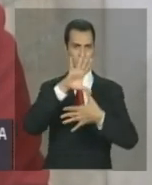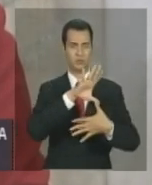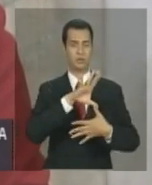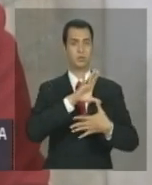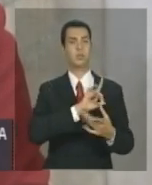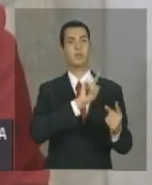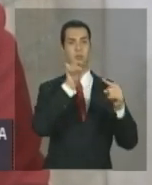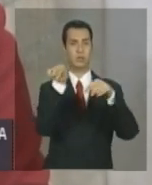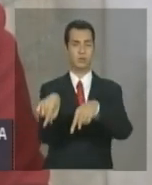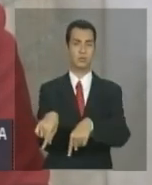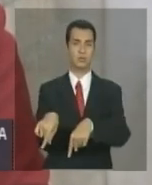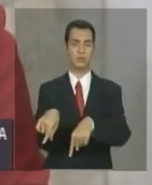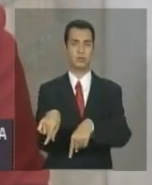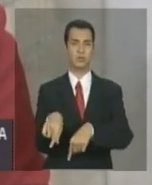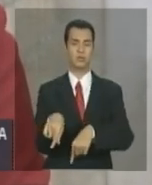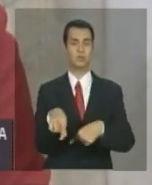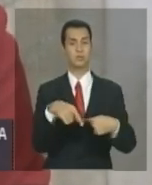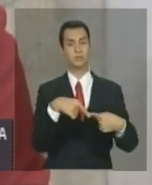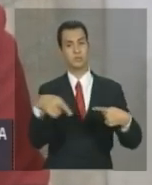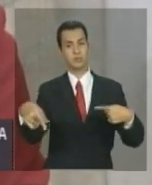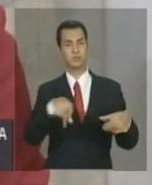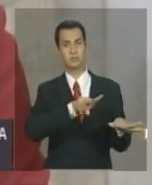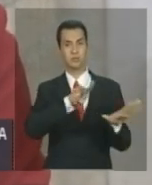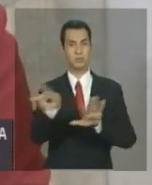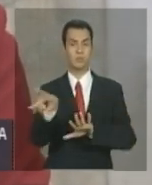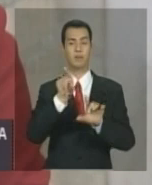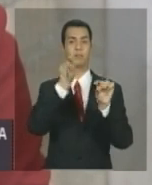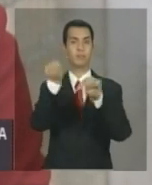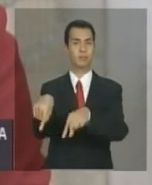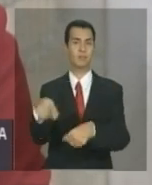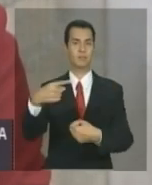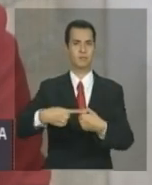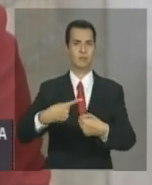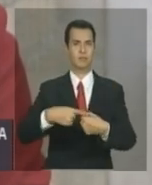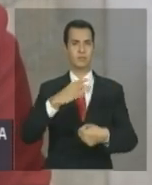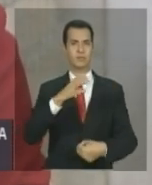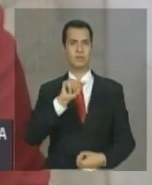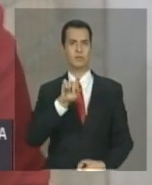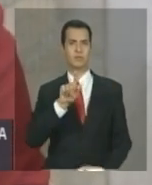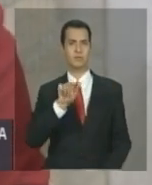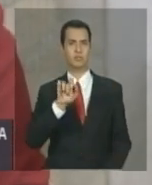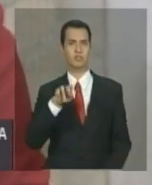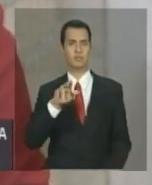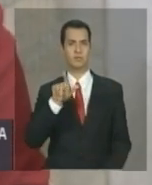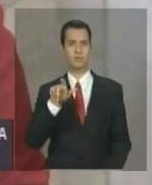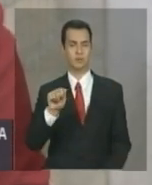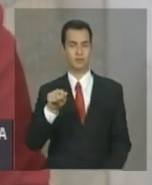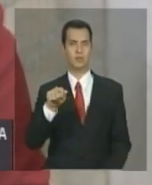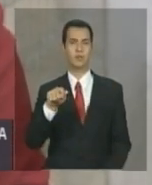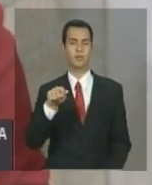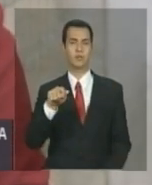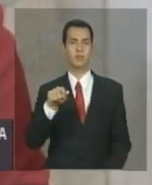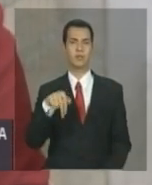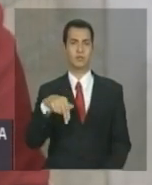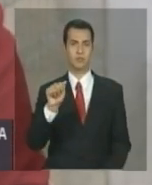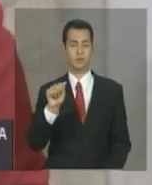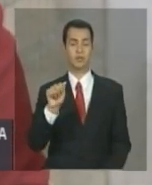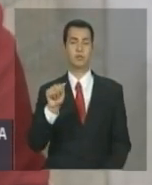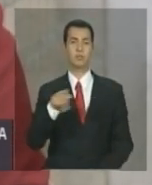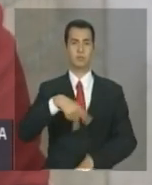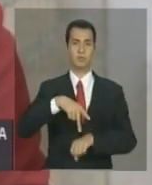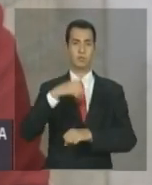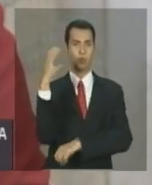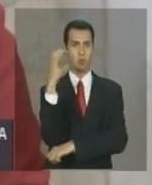Americas, which will be held next weekend. Em Cartagena, na Colômbia. In Cartagena, Colombia. Essa cúpula. The summit